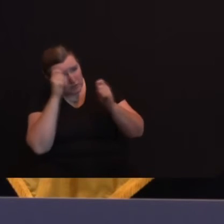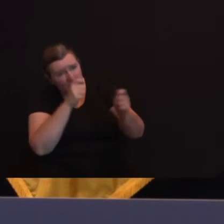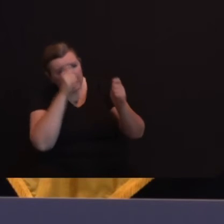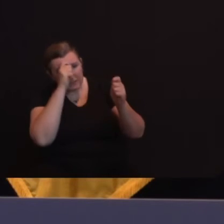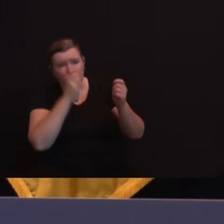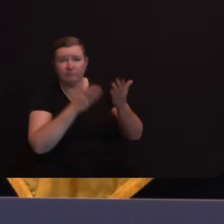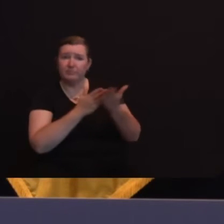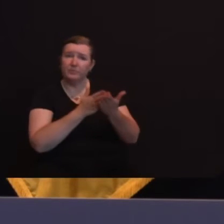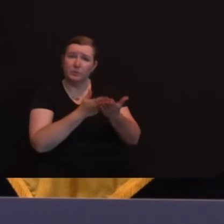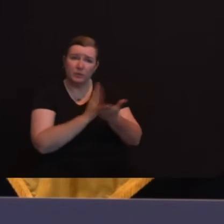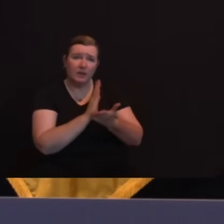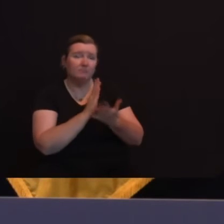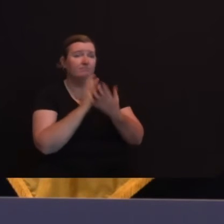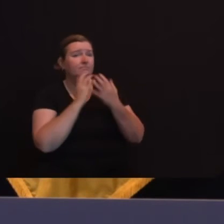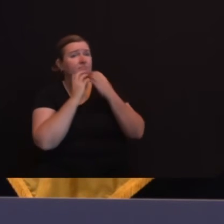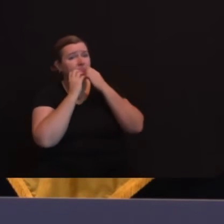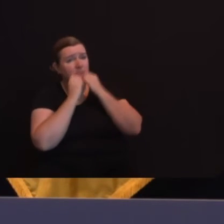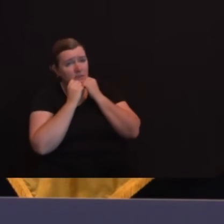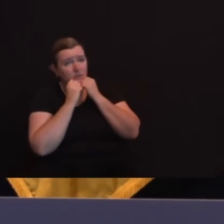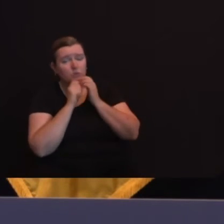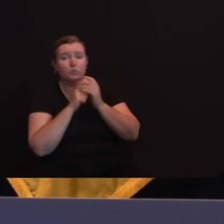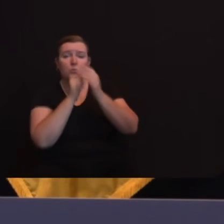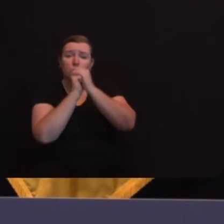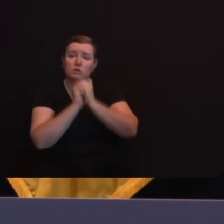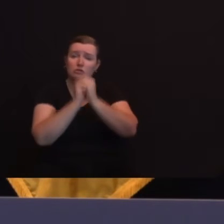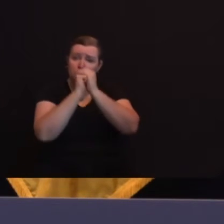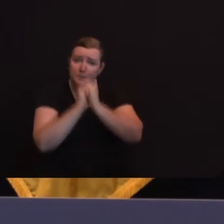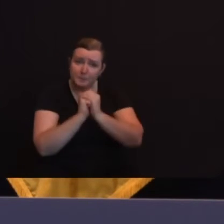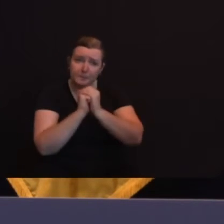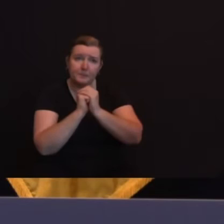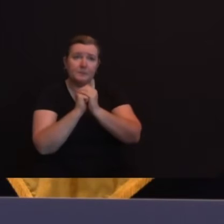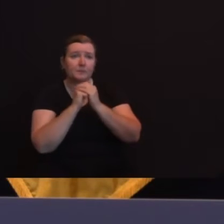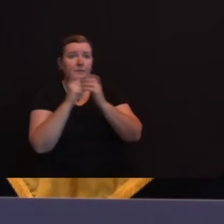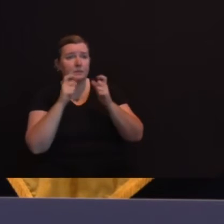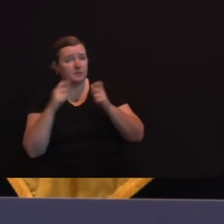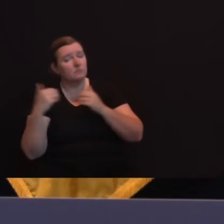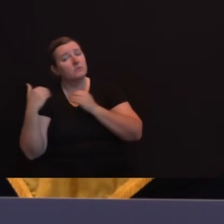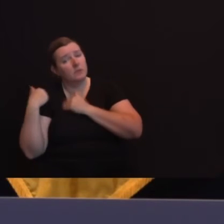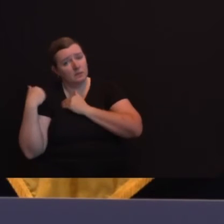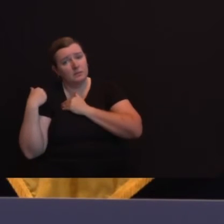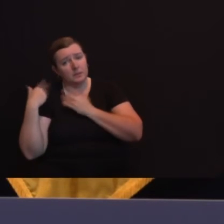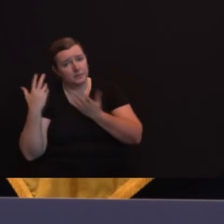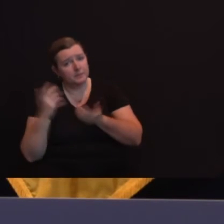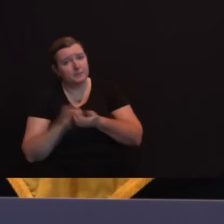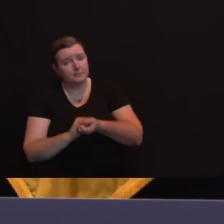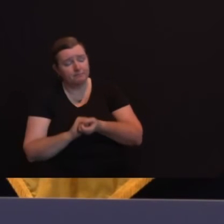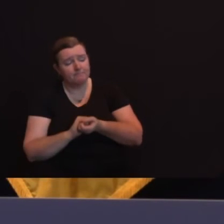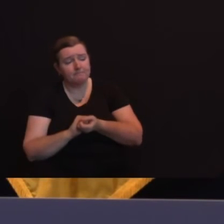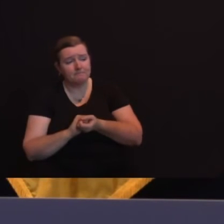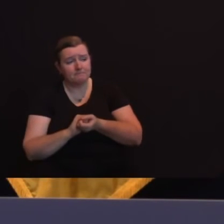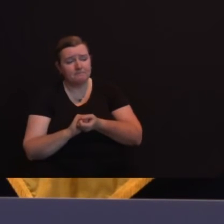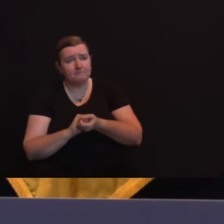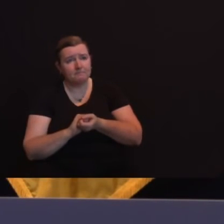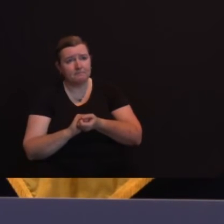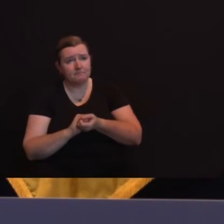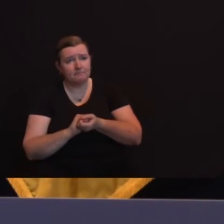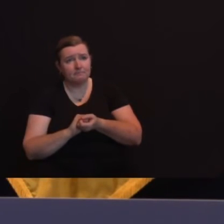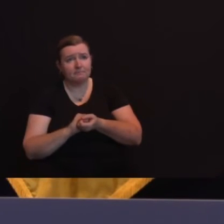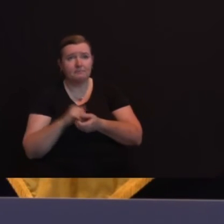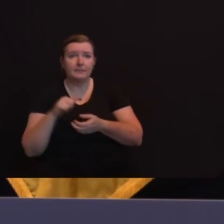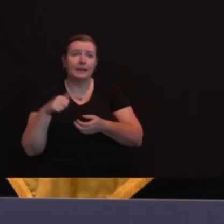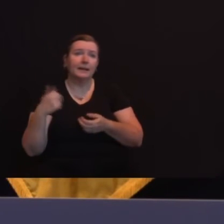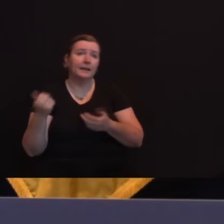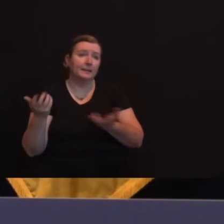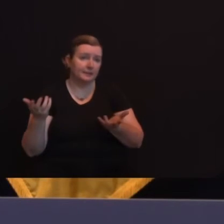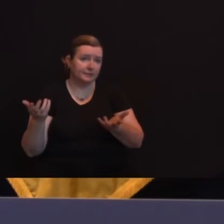the passion to worship, and we just hope people take that responsibly, and we expect that they will. Other drastic action, or you can imagine